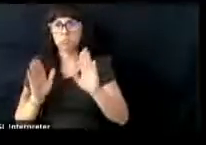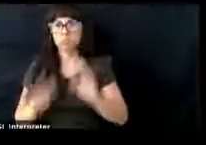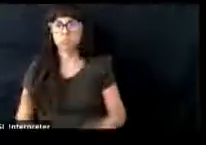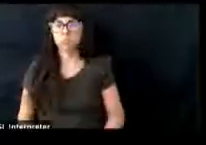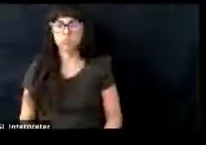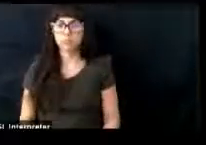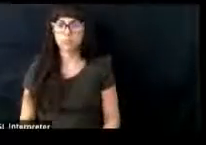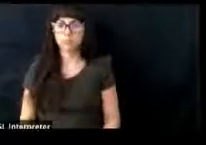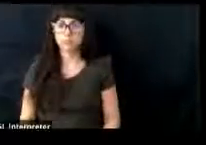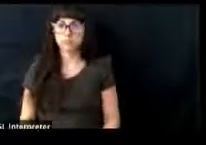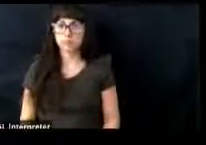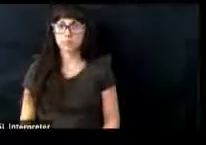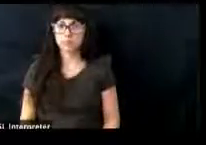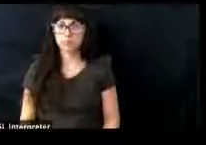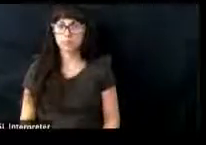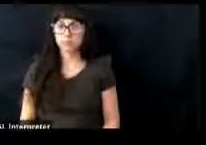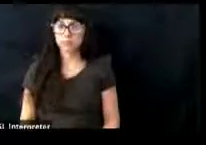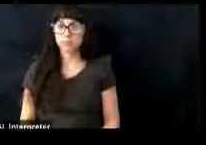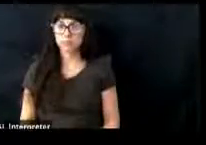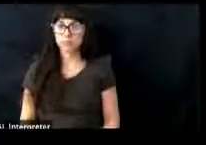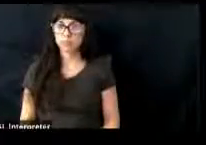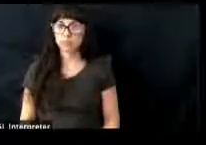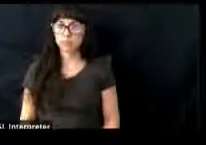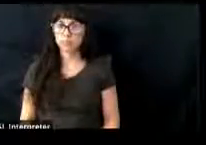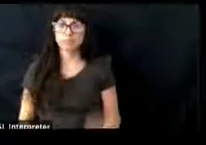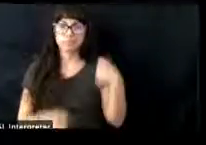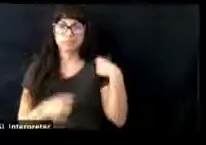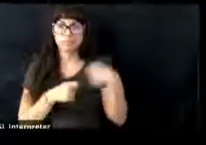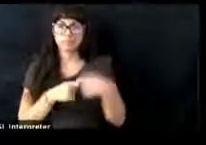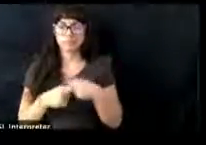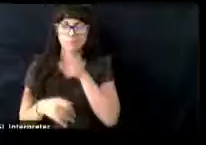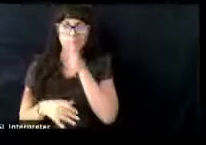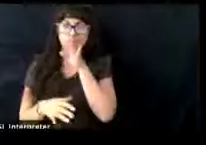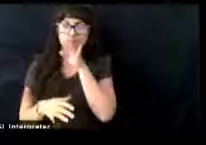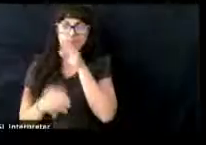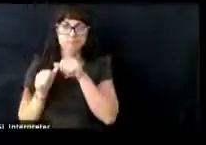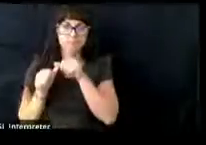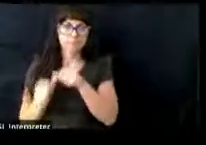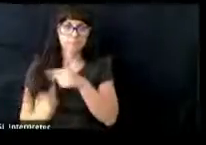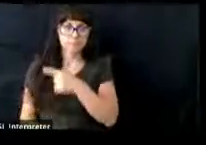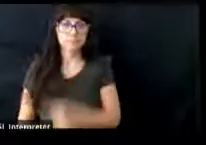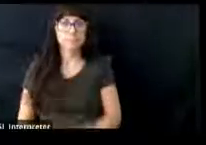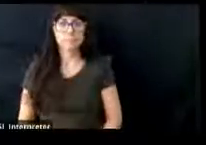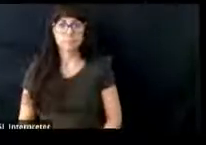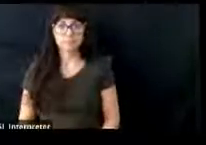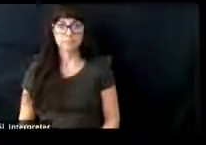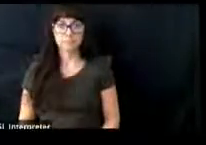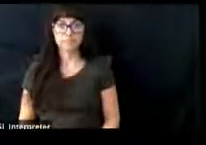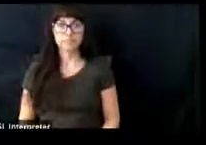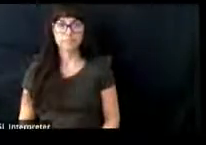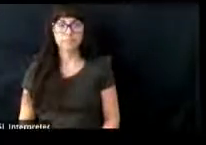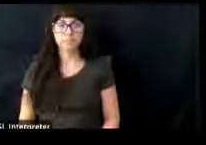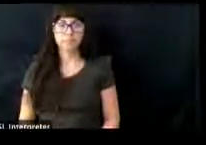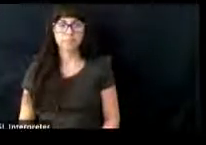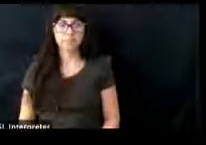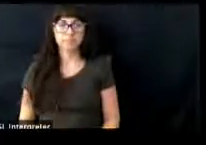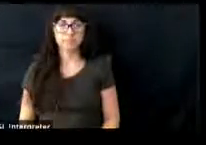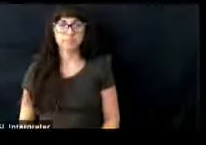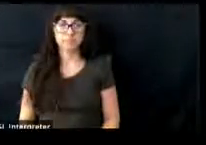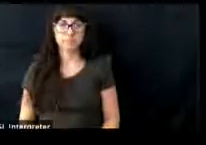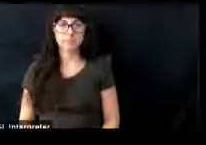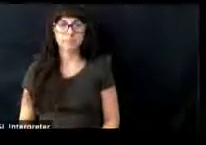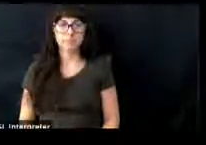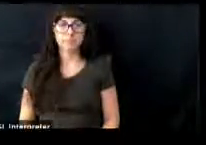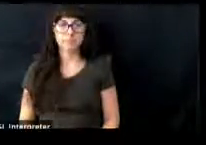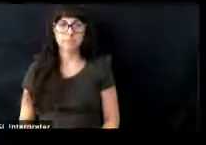Adelante, señora. Es importante que la comisión una a mi comunidad del Antílope Valle. Por la última década